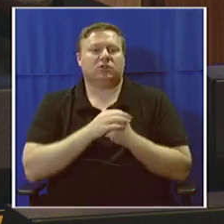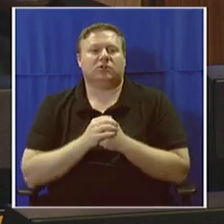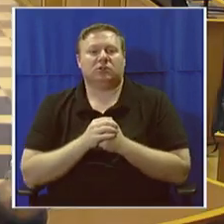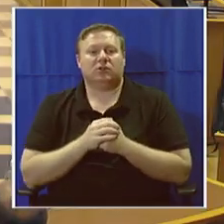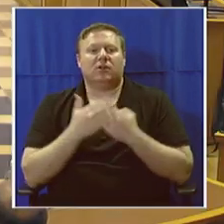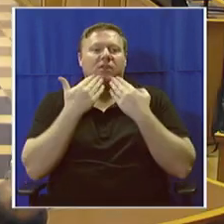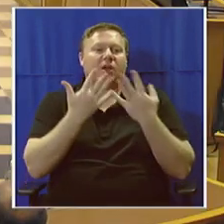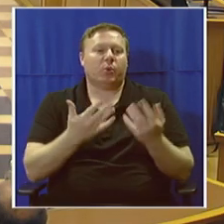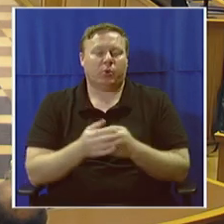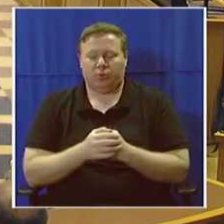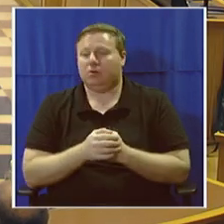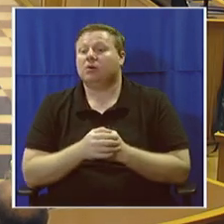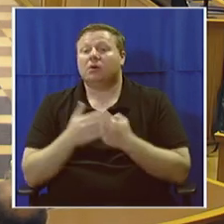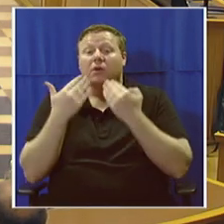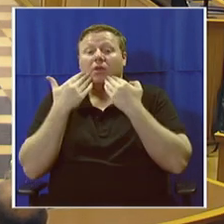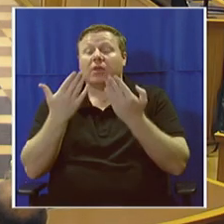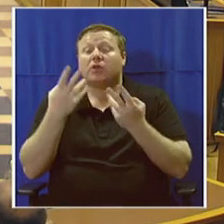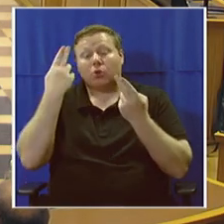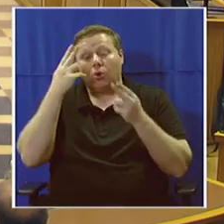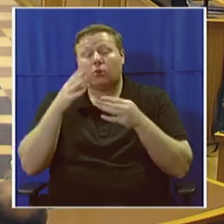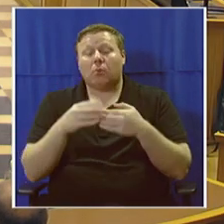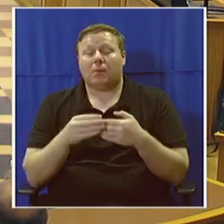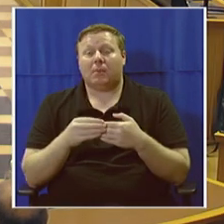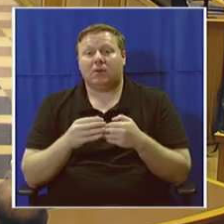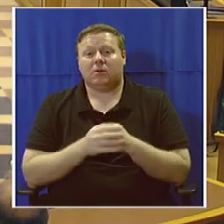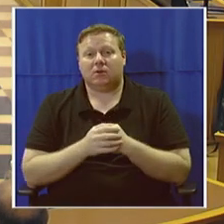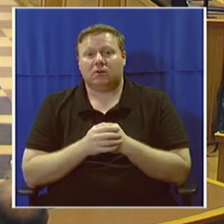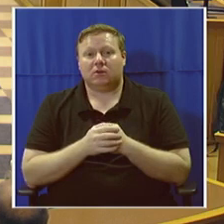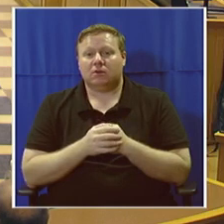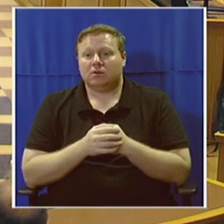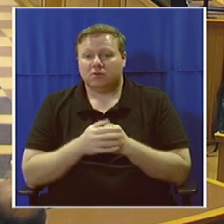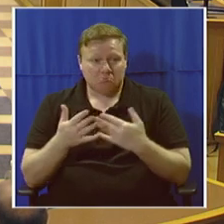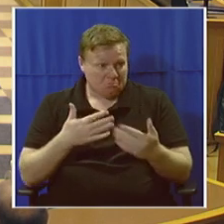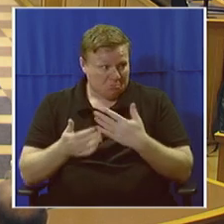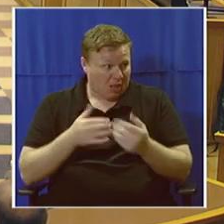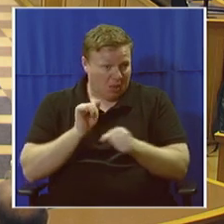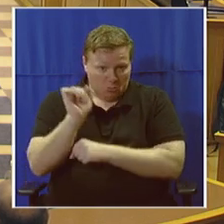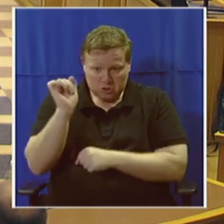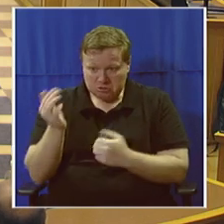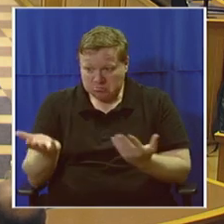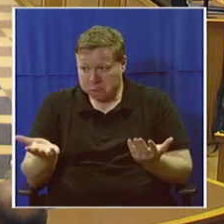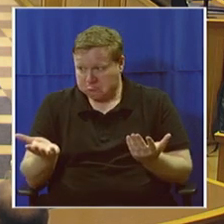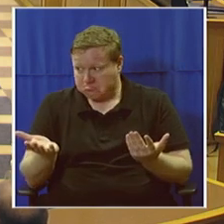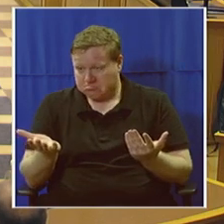Chair. Thank you very much, Honorable Member. If there are no objections,